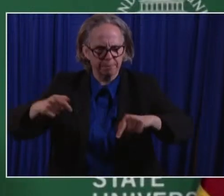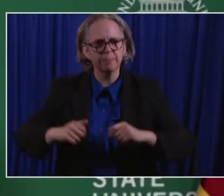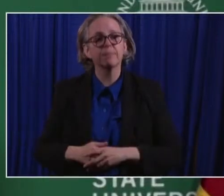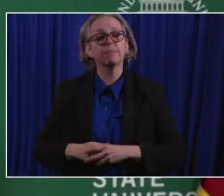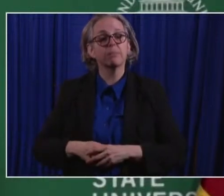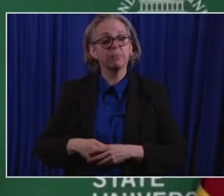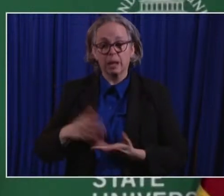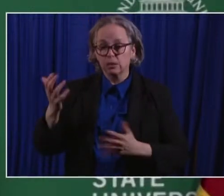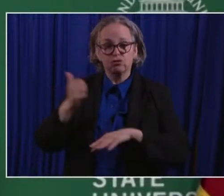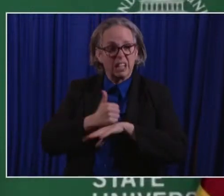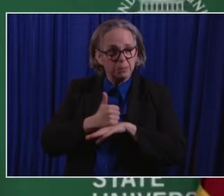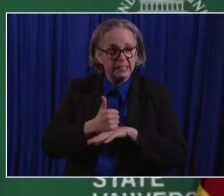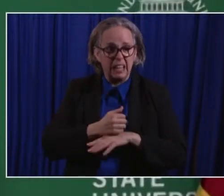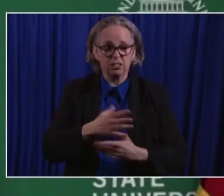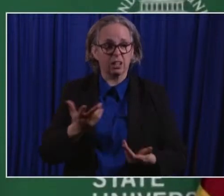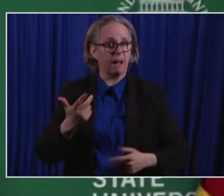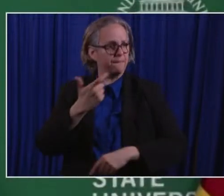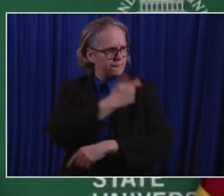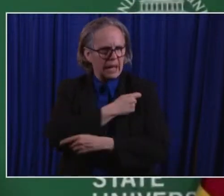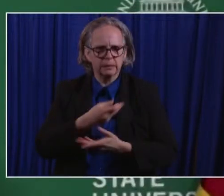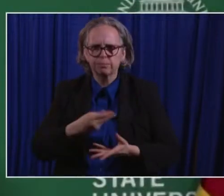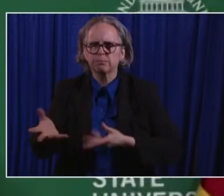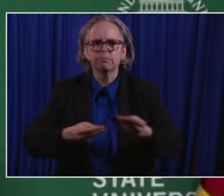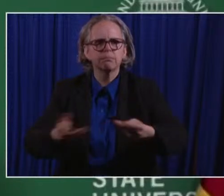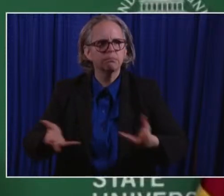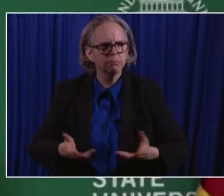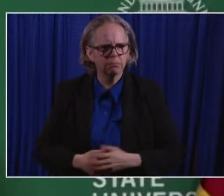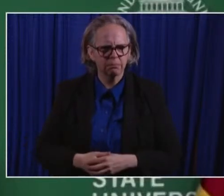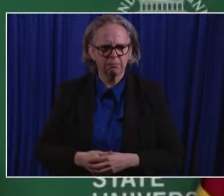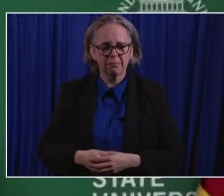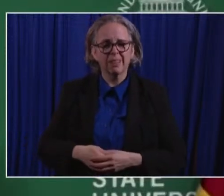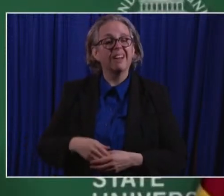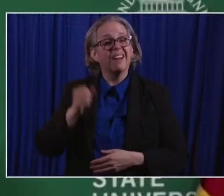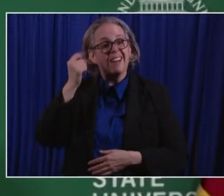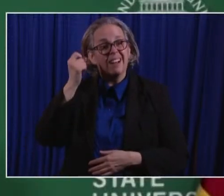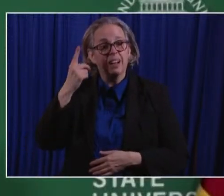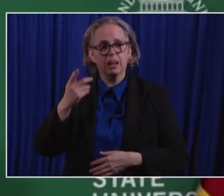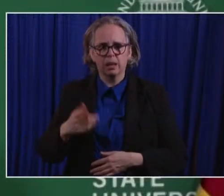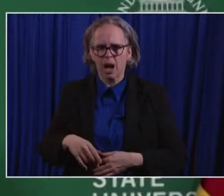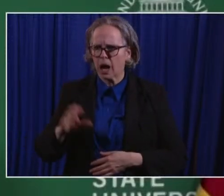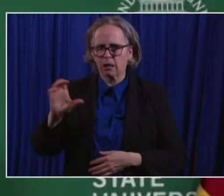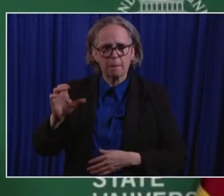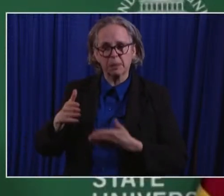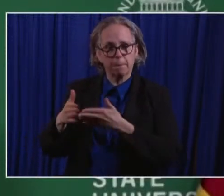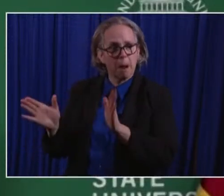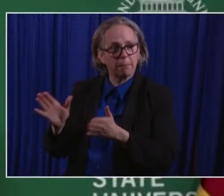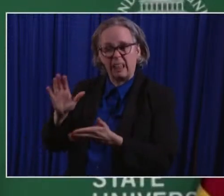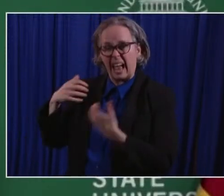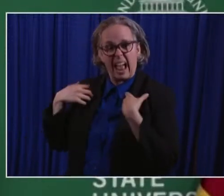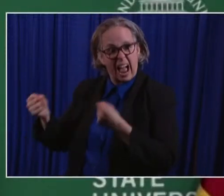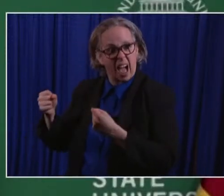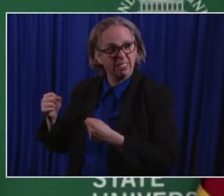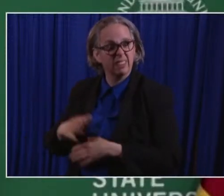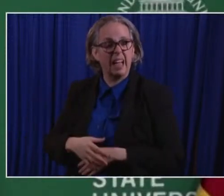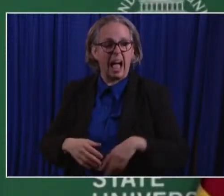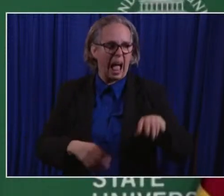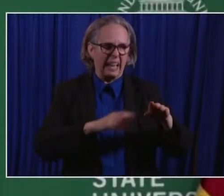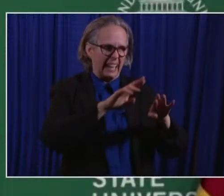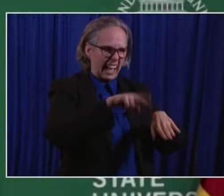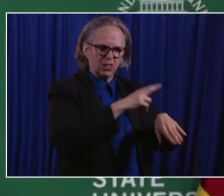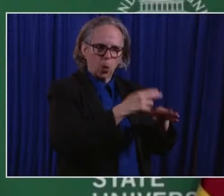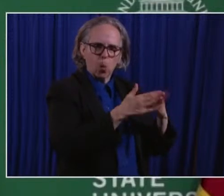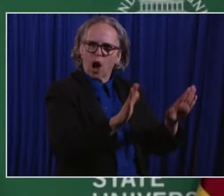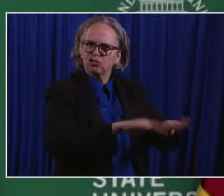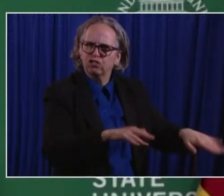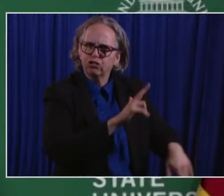and is working with Columbus Public Health and Nationwide Children's Hospital. And the district hopes to administer 6,000